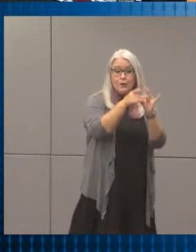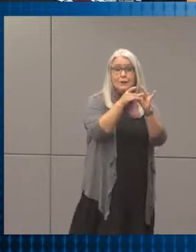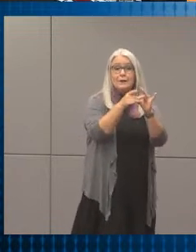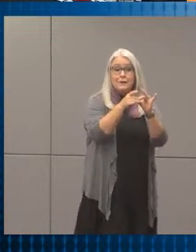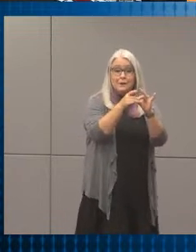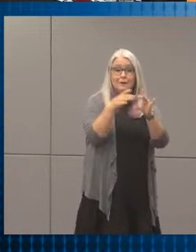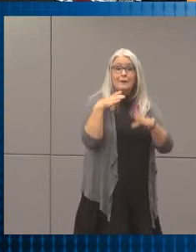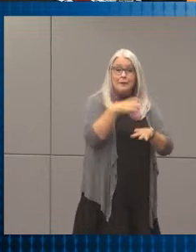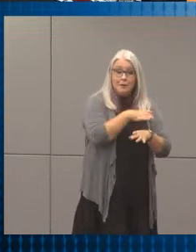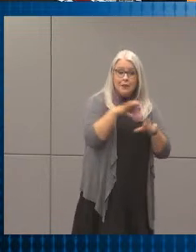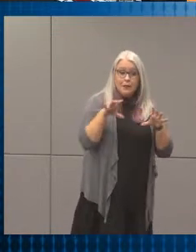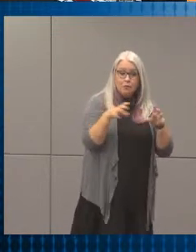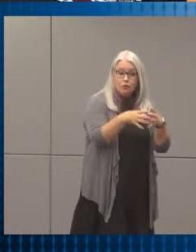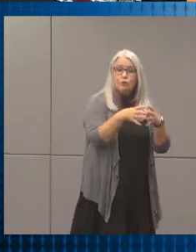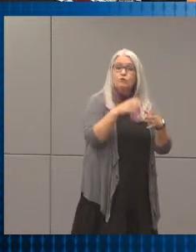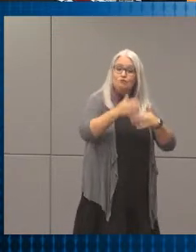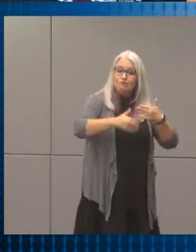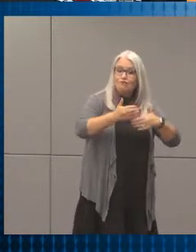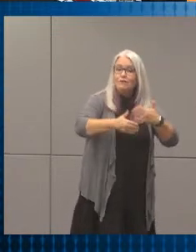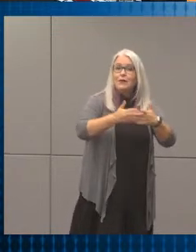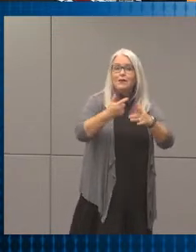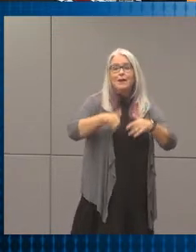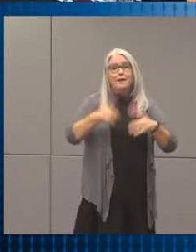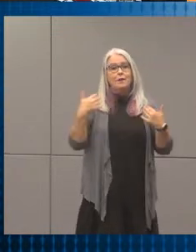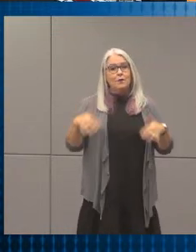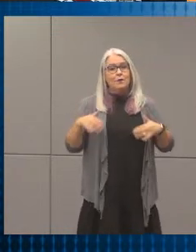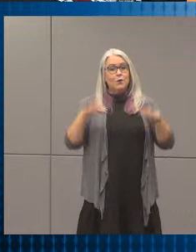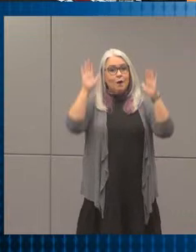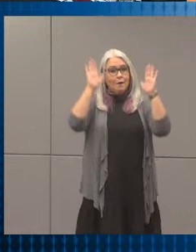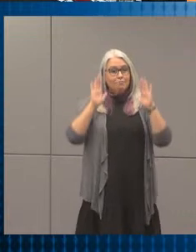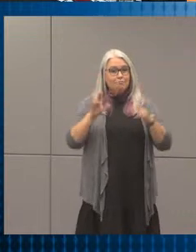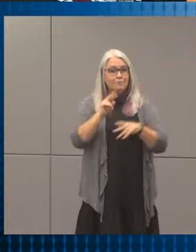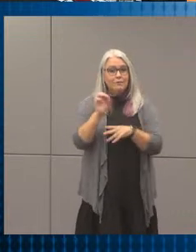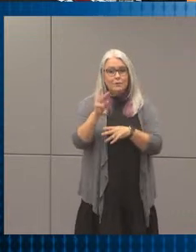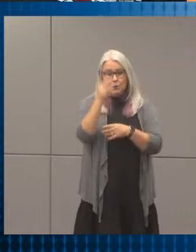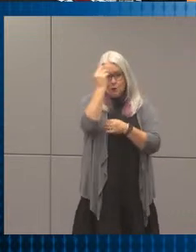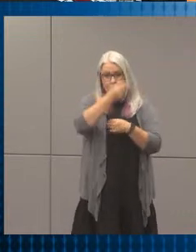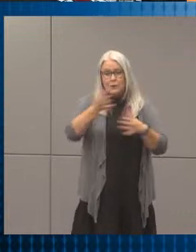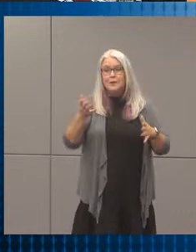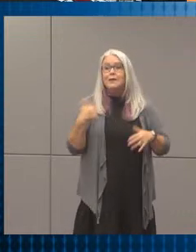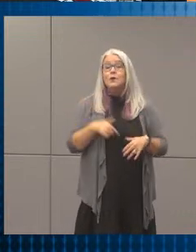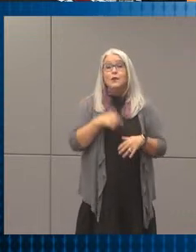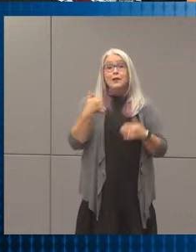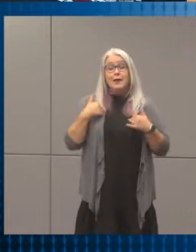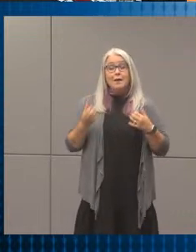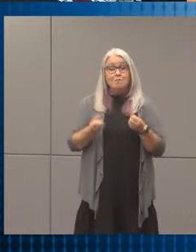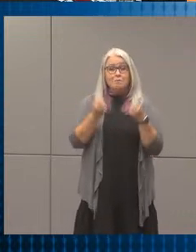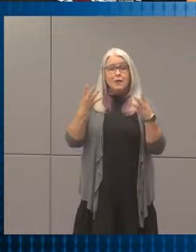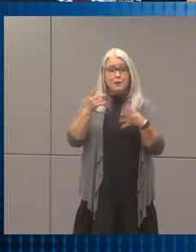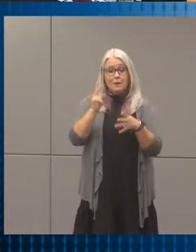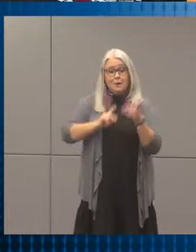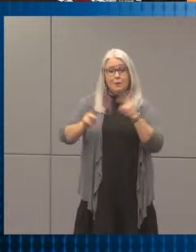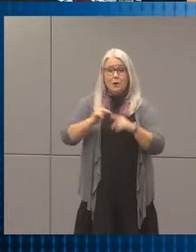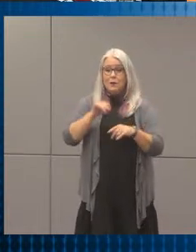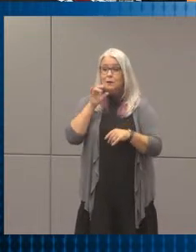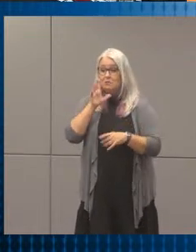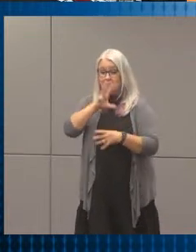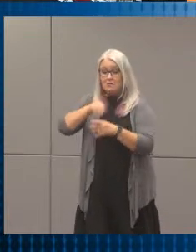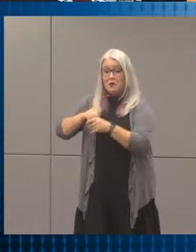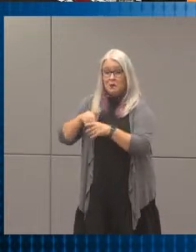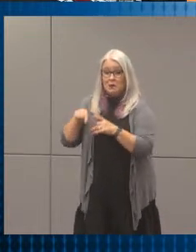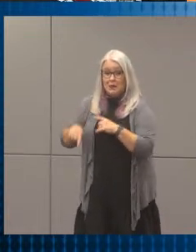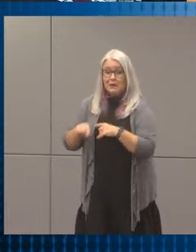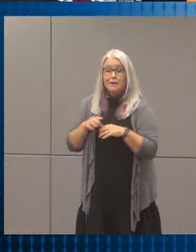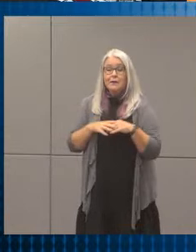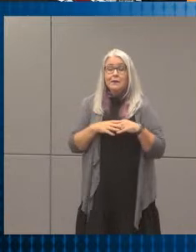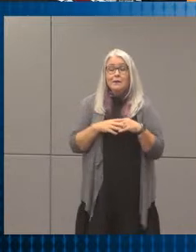that has gone through the process. So I think that is excellent news because there were several of your colleagues that were not included.